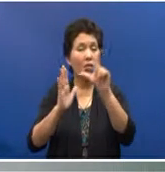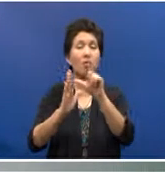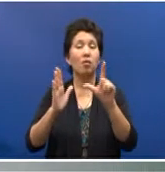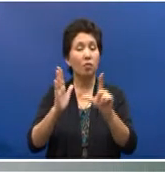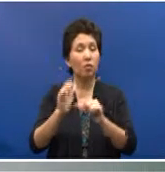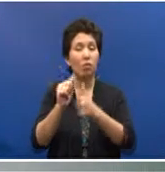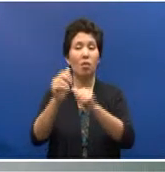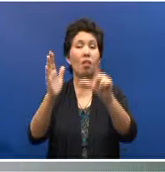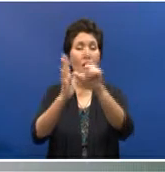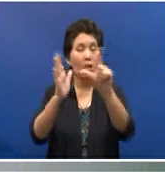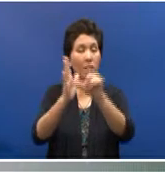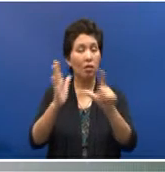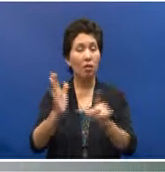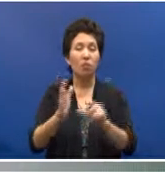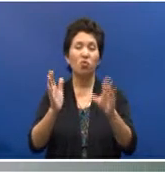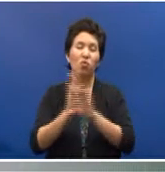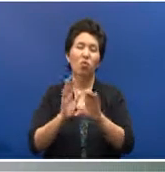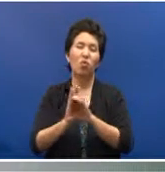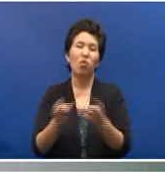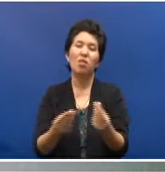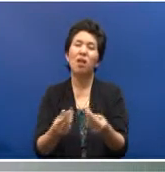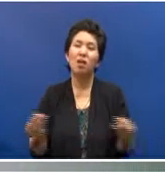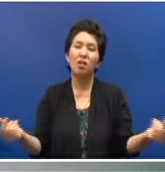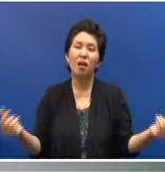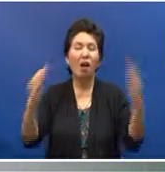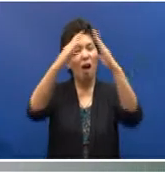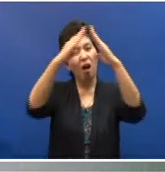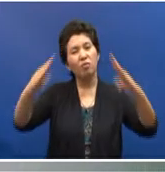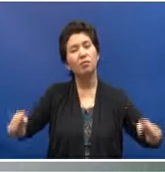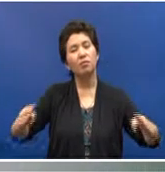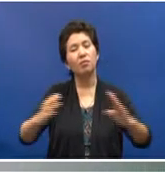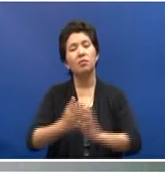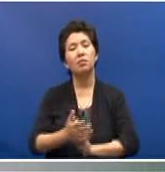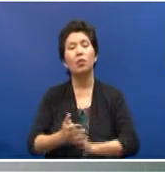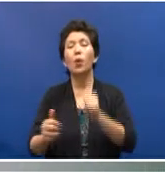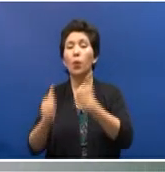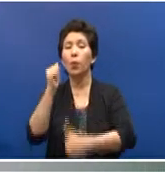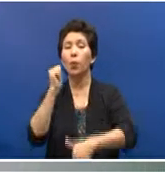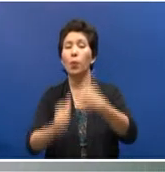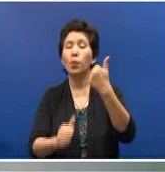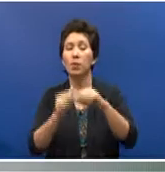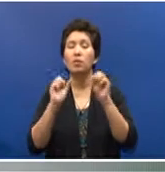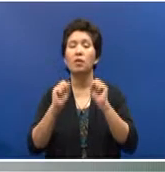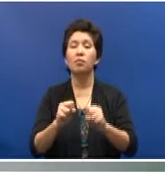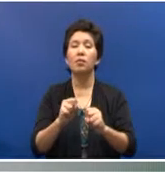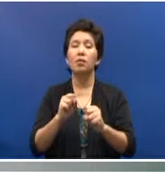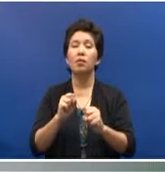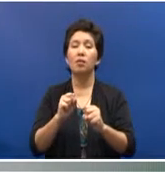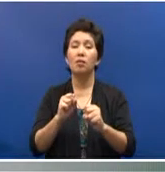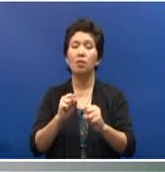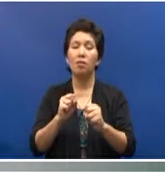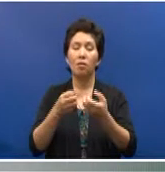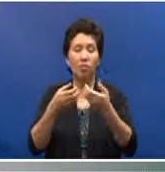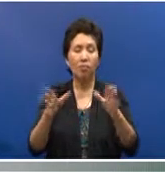his possessions. It's either land, vehicles, houses, which cannot be encroached upon